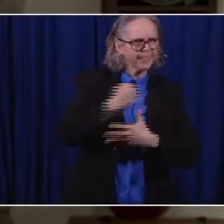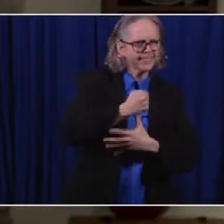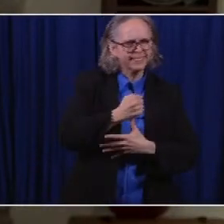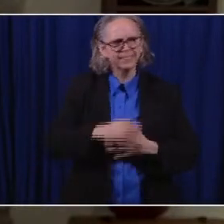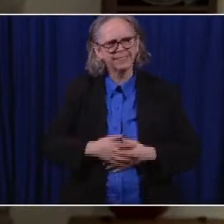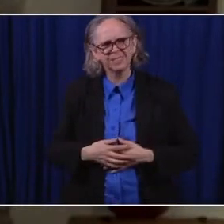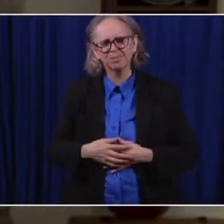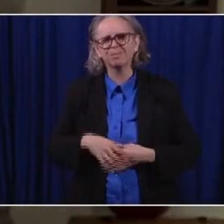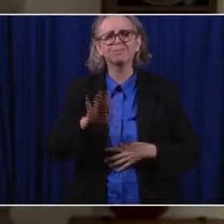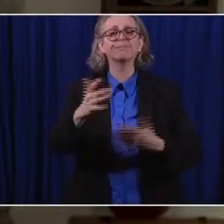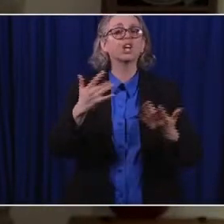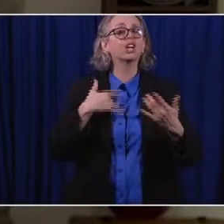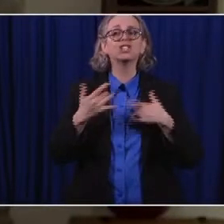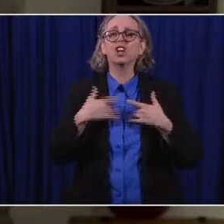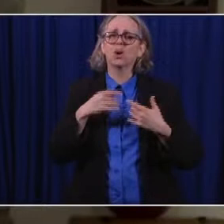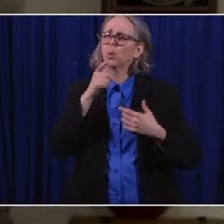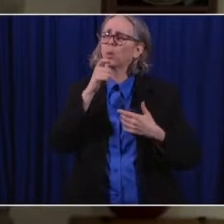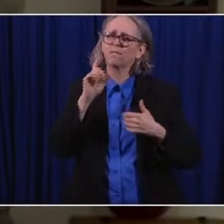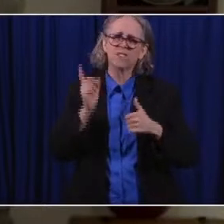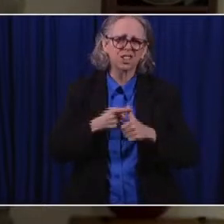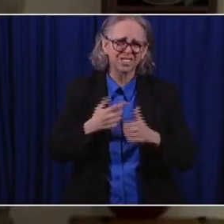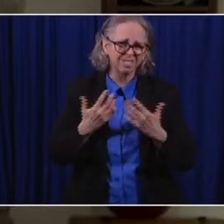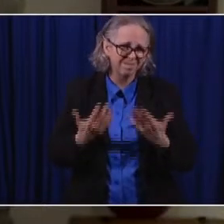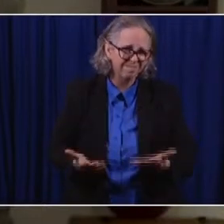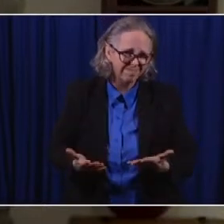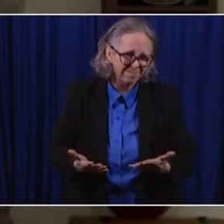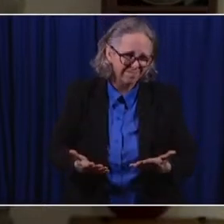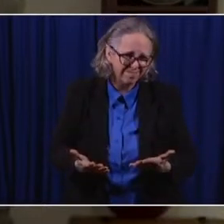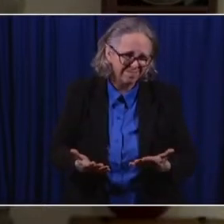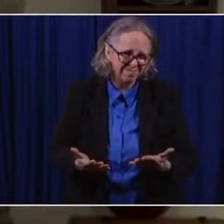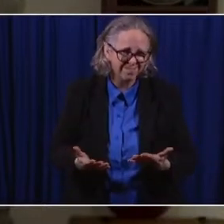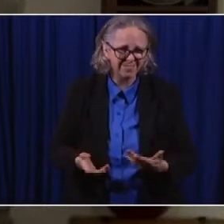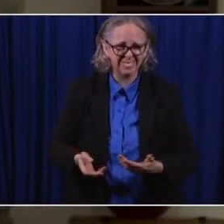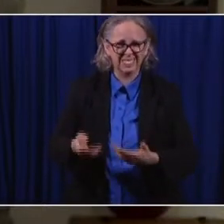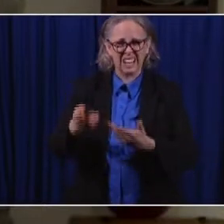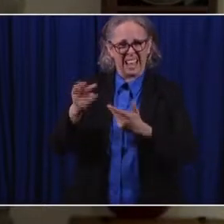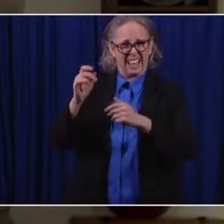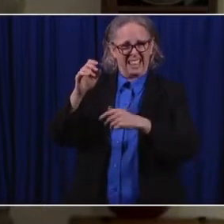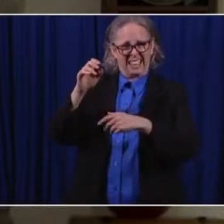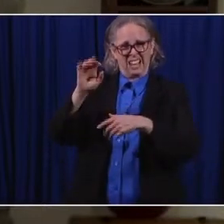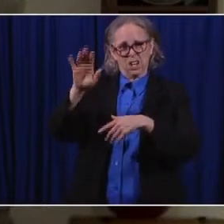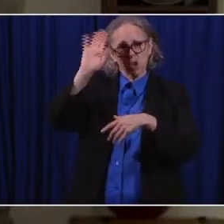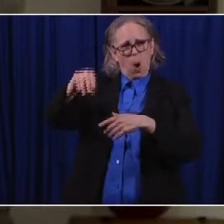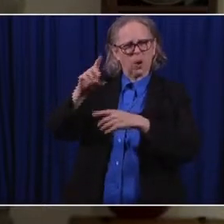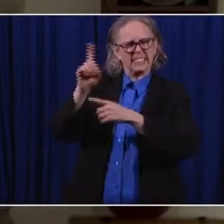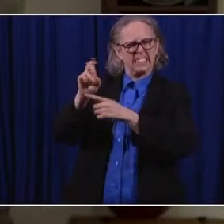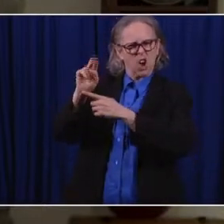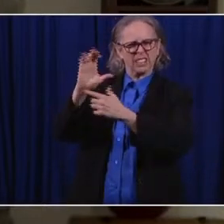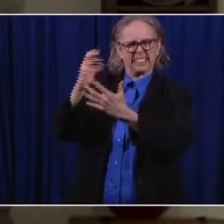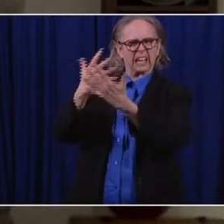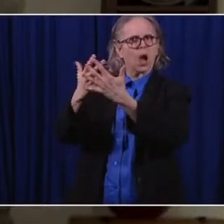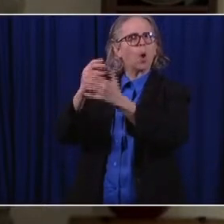our Department of Rehabilitation and Correction workers. I've